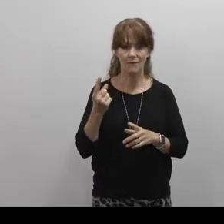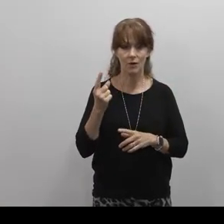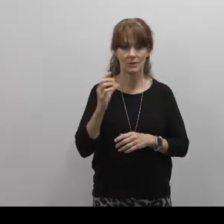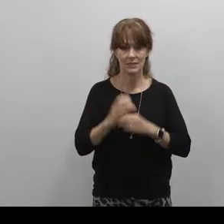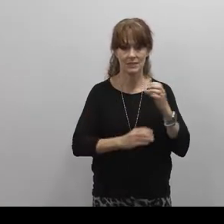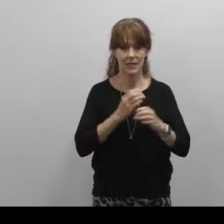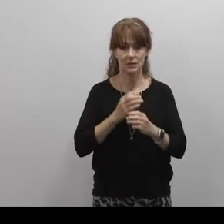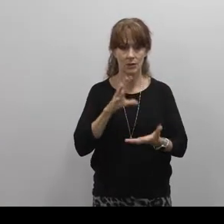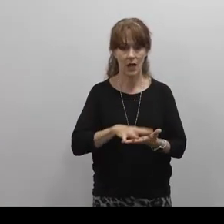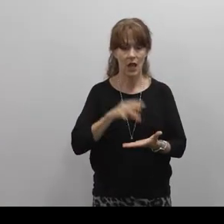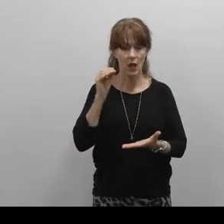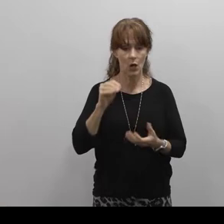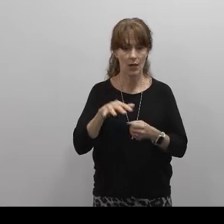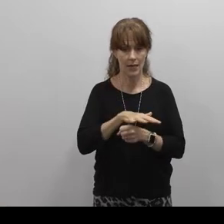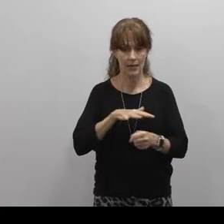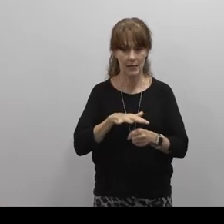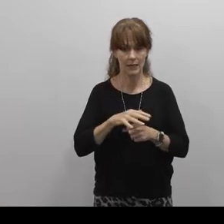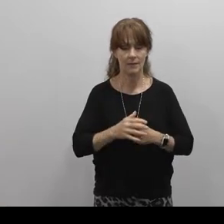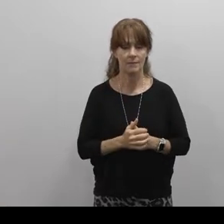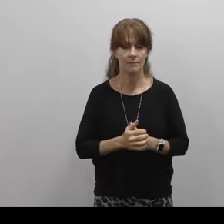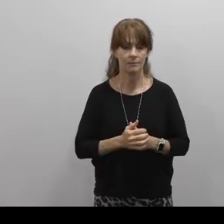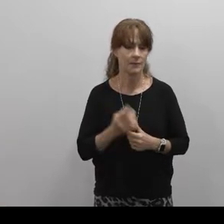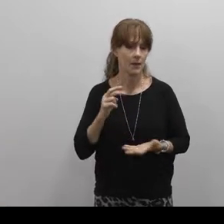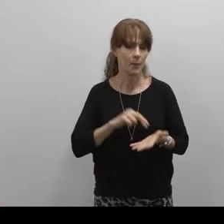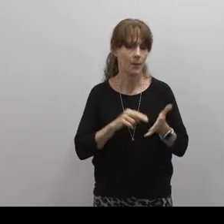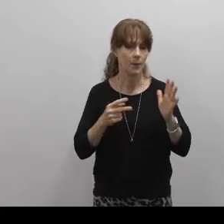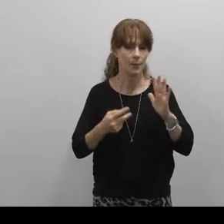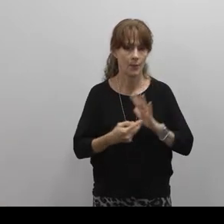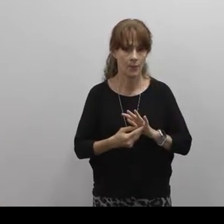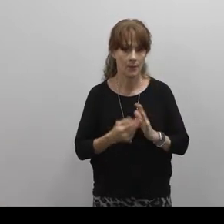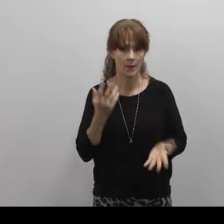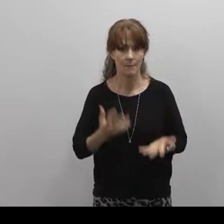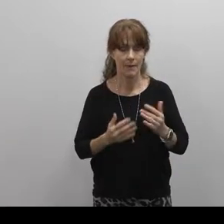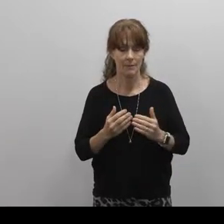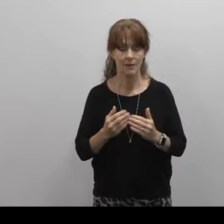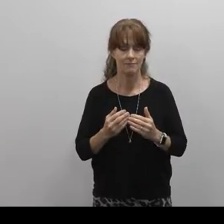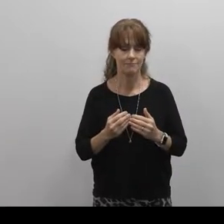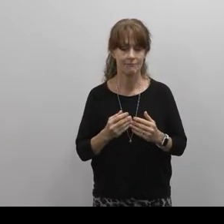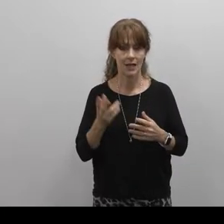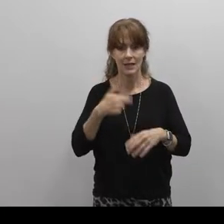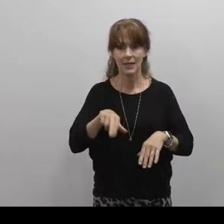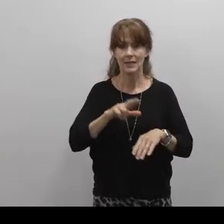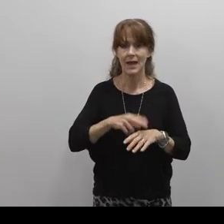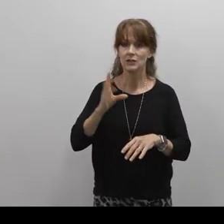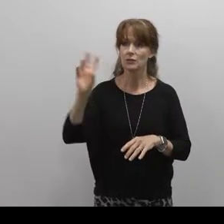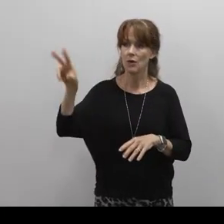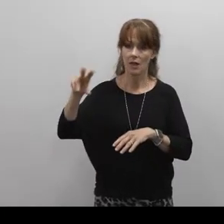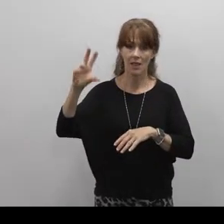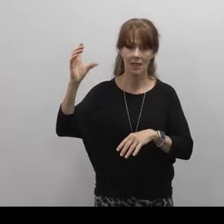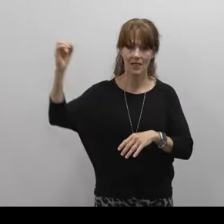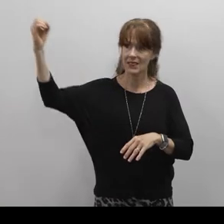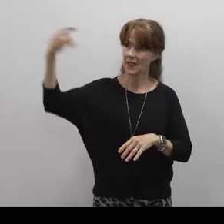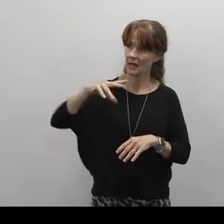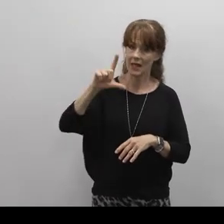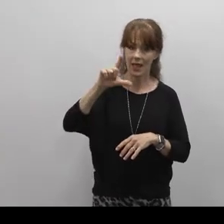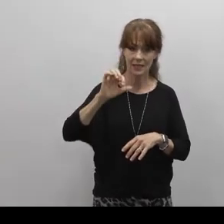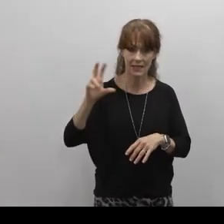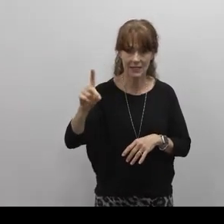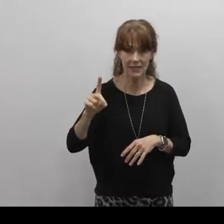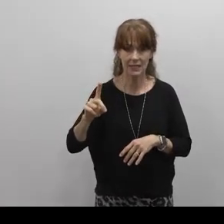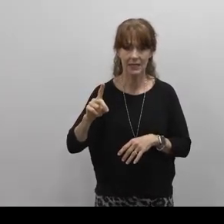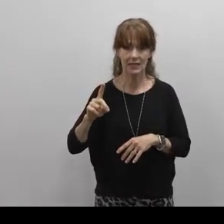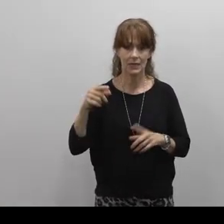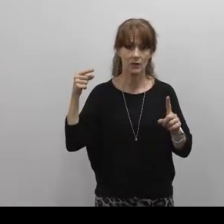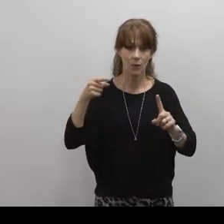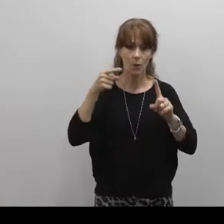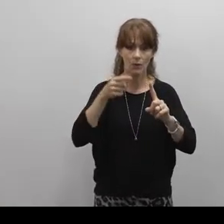environment section. So what can this entail? You know, perhaps maximizing natural light in classrooms, LED lighting, just to keep getting